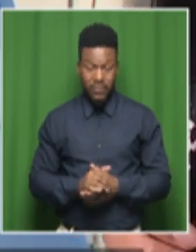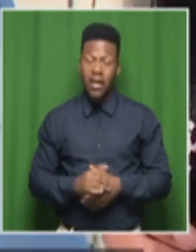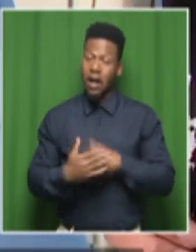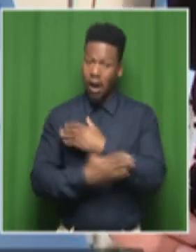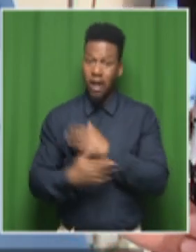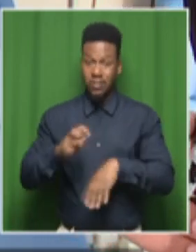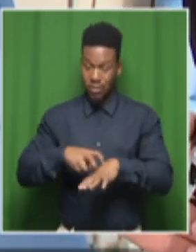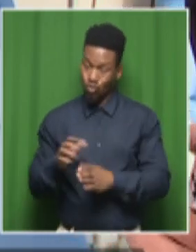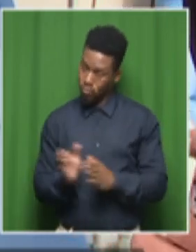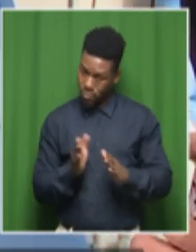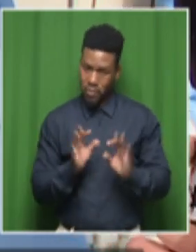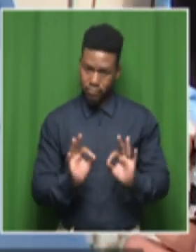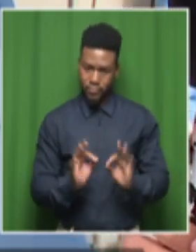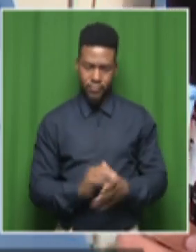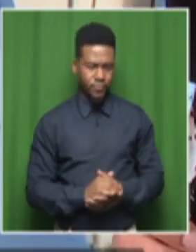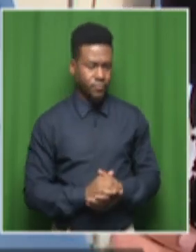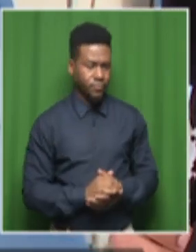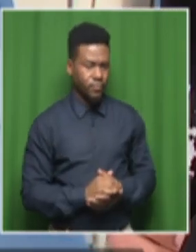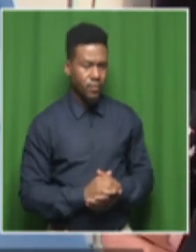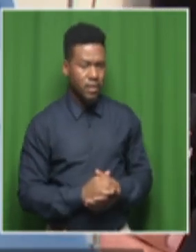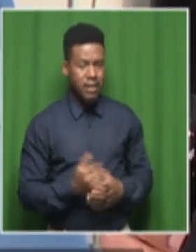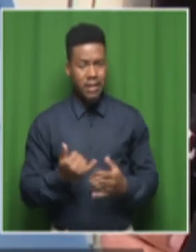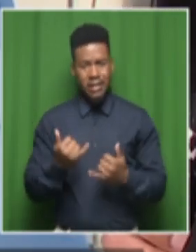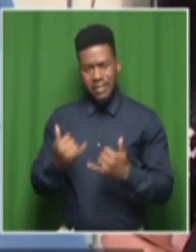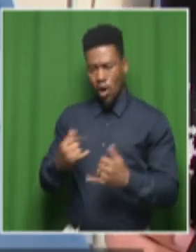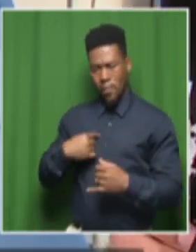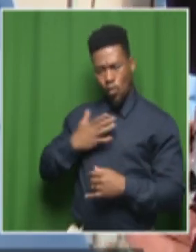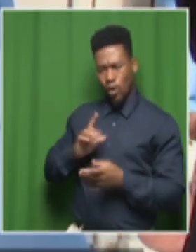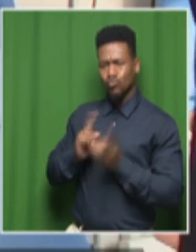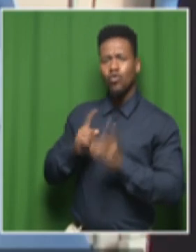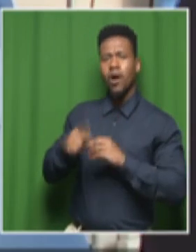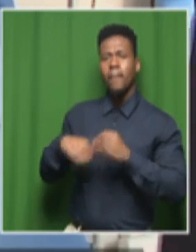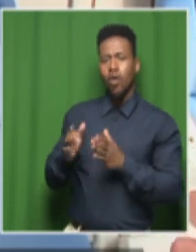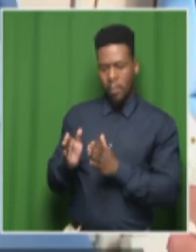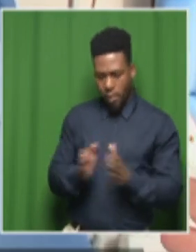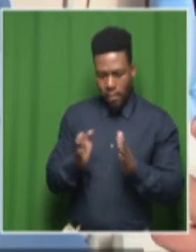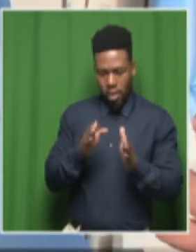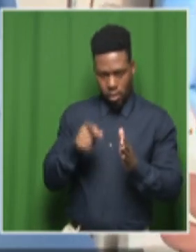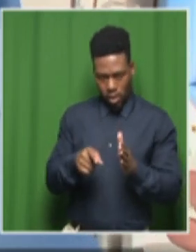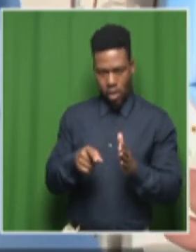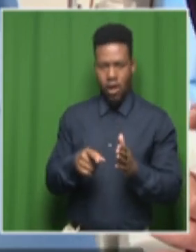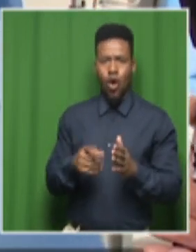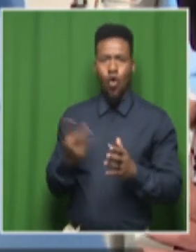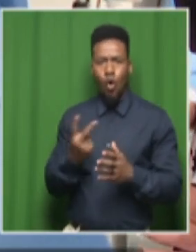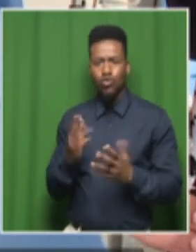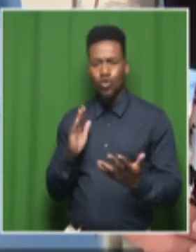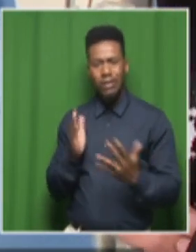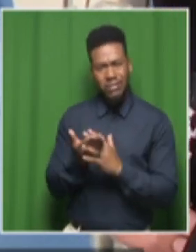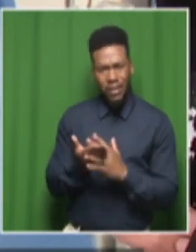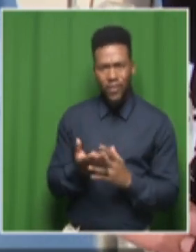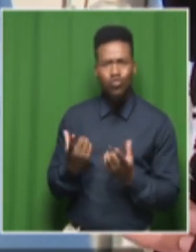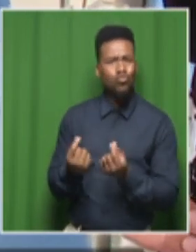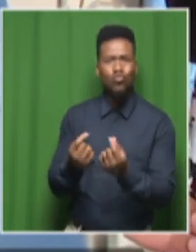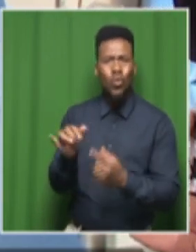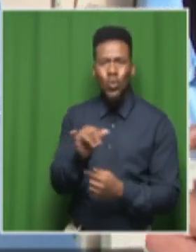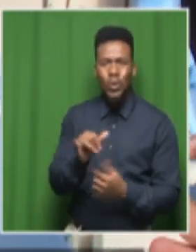me speak about some of the preparations and even interventions that have been undertaken thus far. I mentioned some of the more common childhood